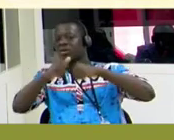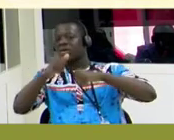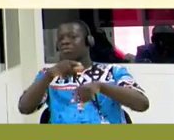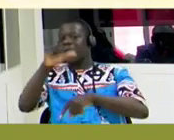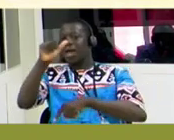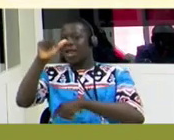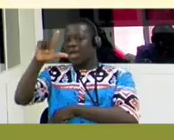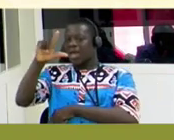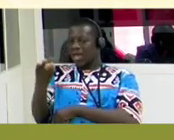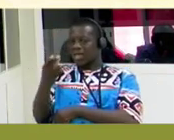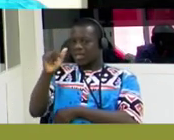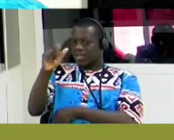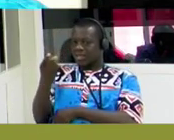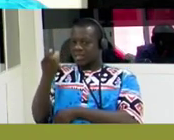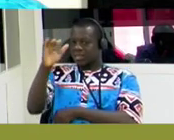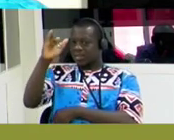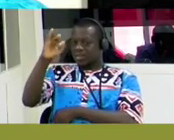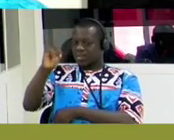Martin?